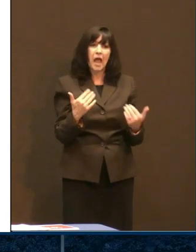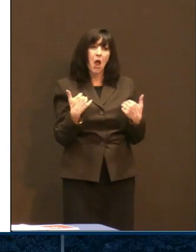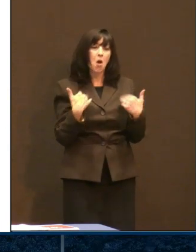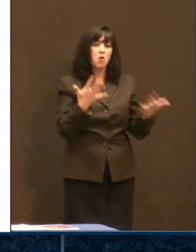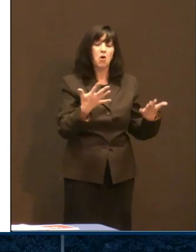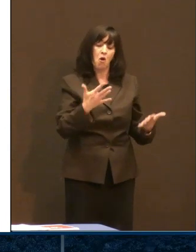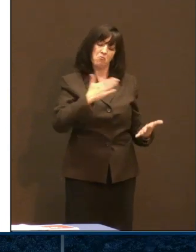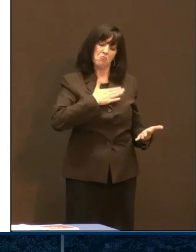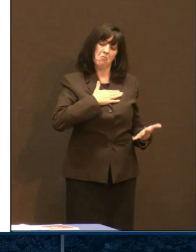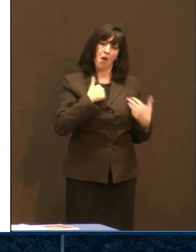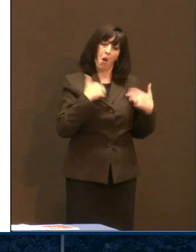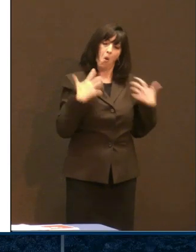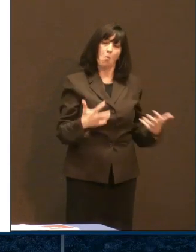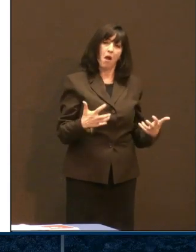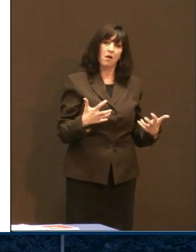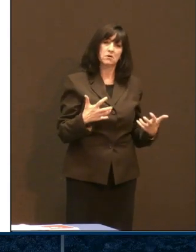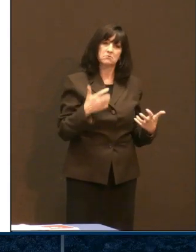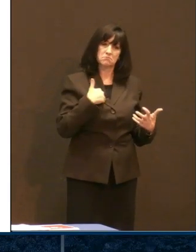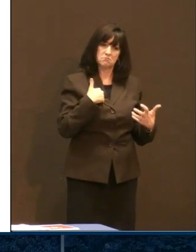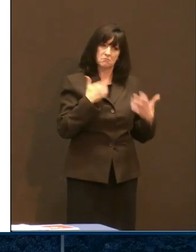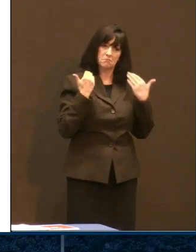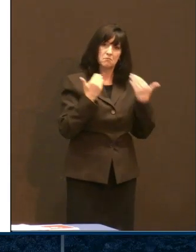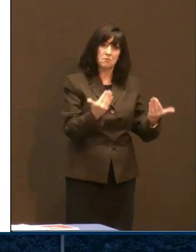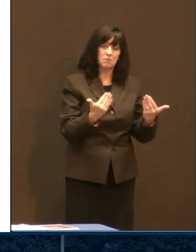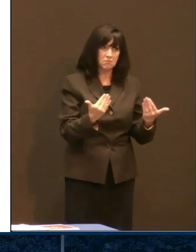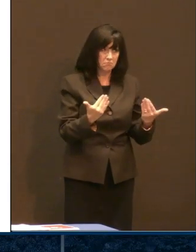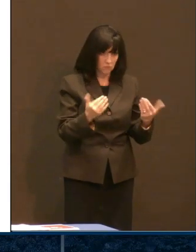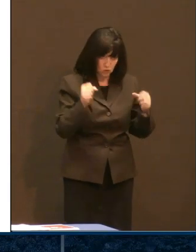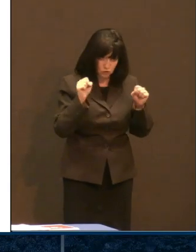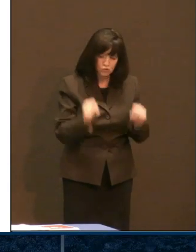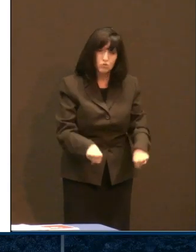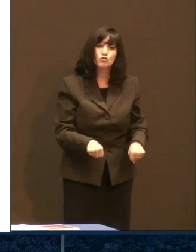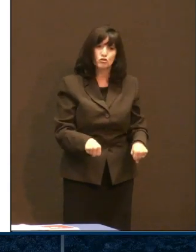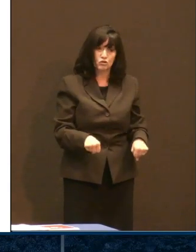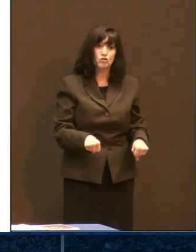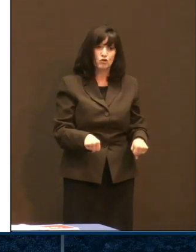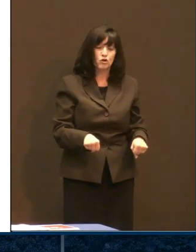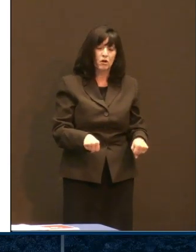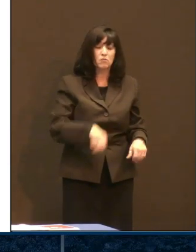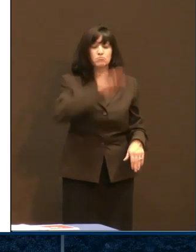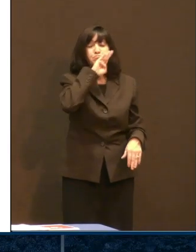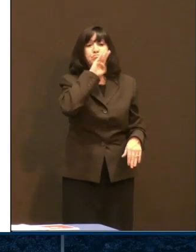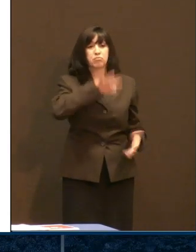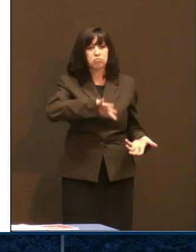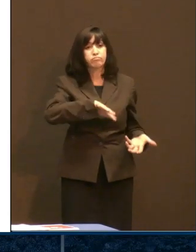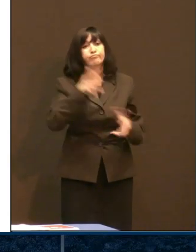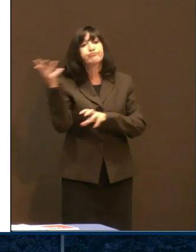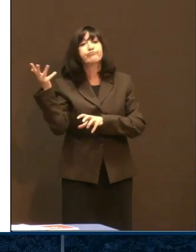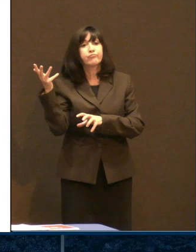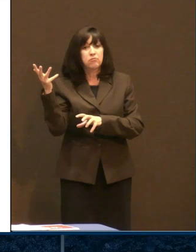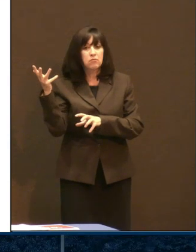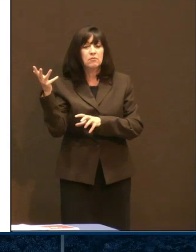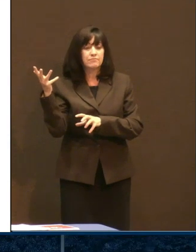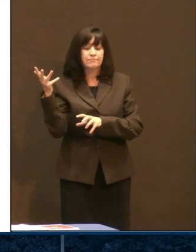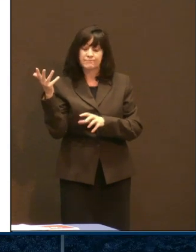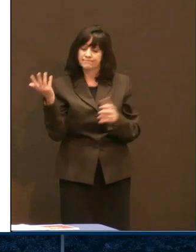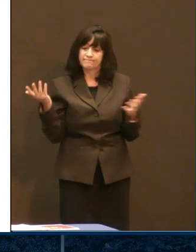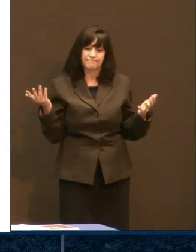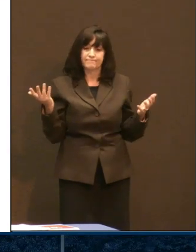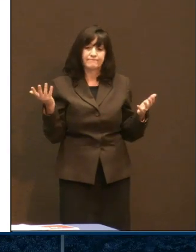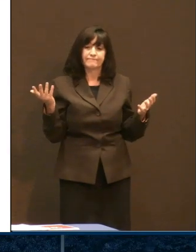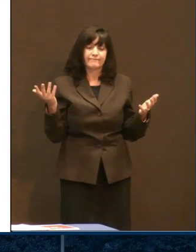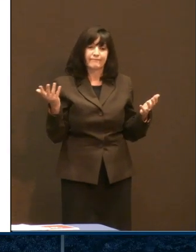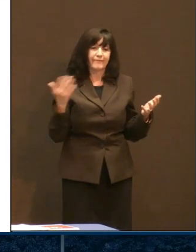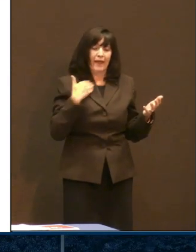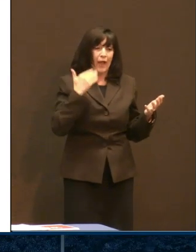great, it'll be great to do, but it could have very negative consequences, then it's counterproductive. And that's all I can say. I'm sure it's not